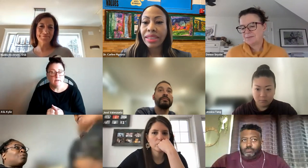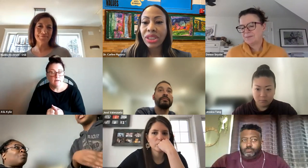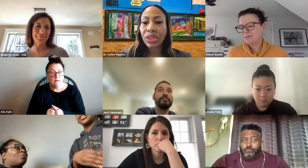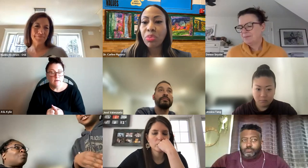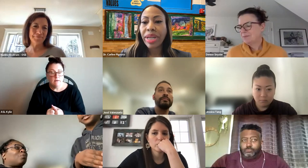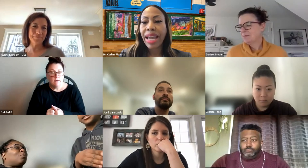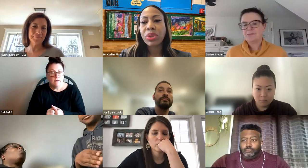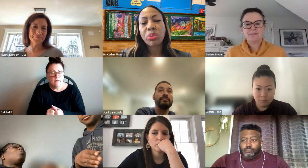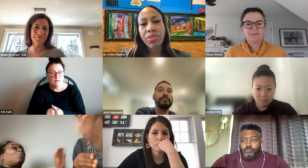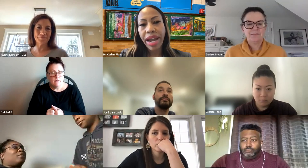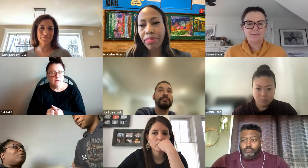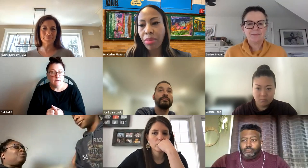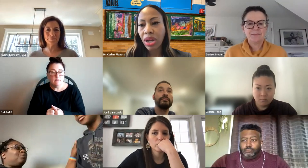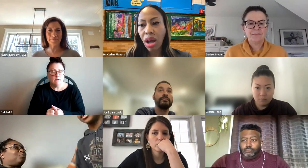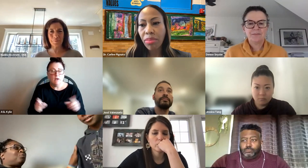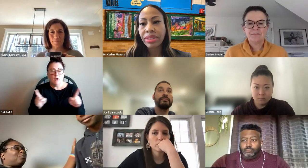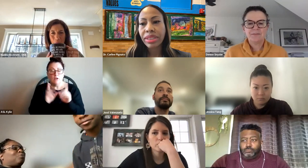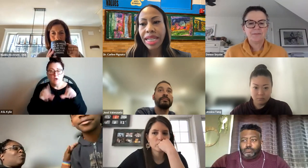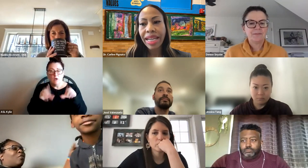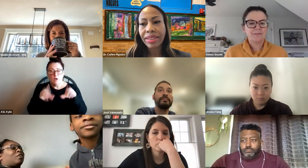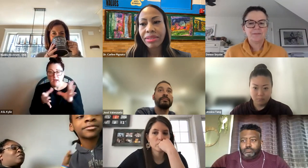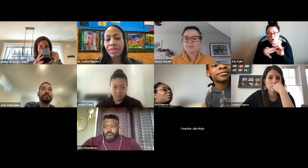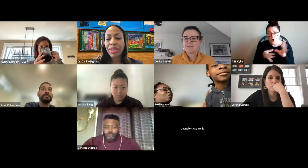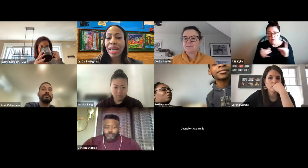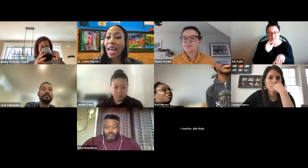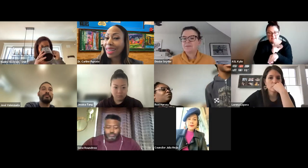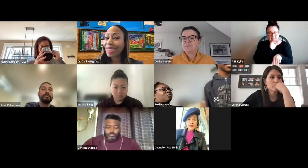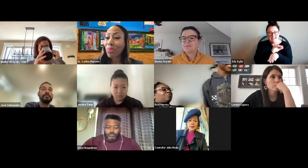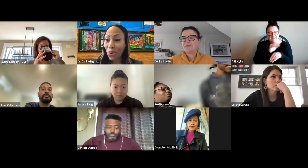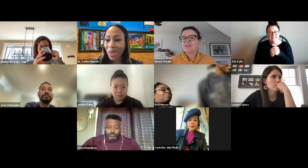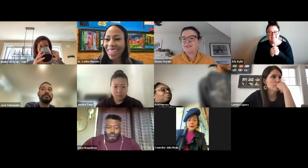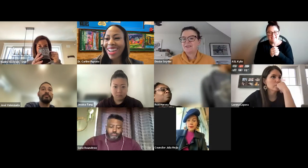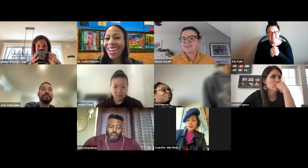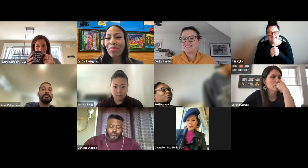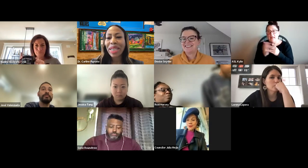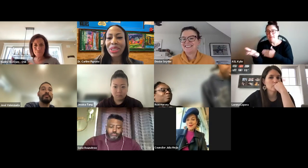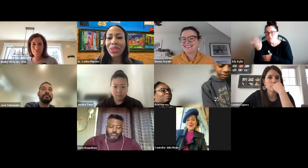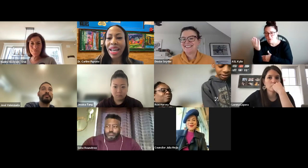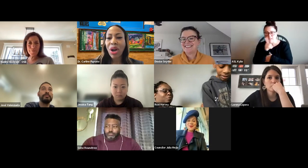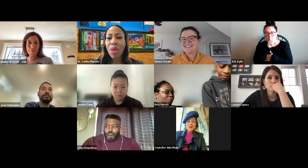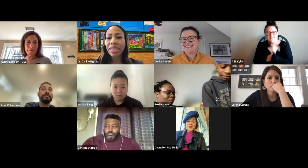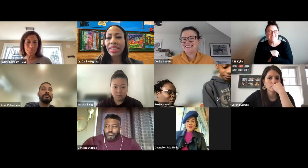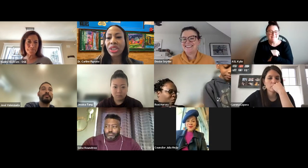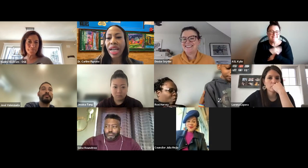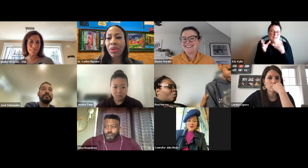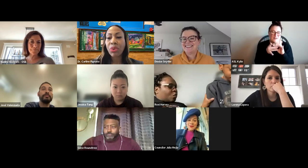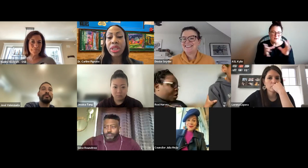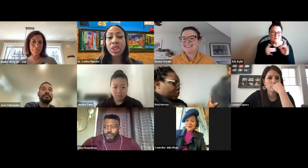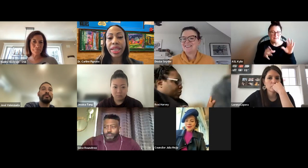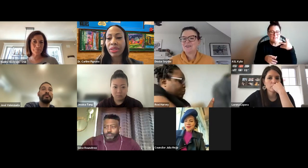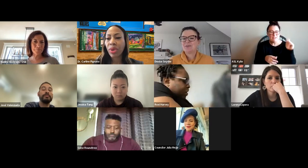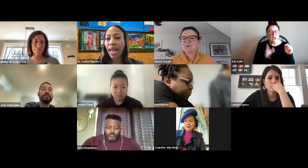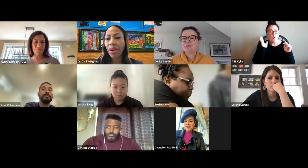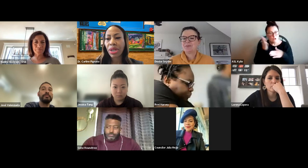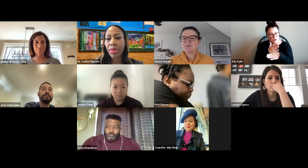In addition to being able to provide public comments tonight, this morning, please note that comments in the chat will